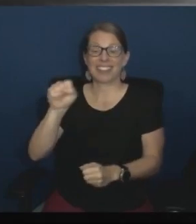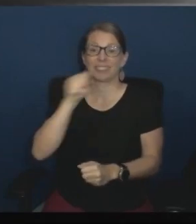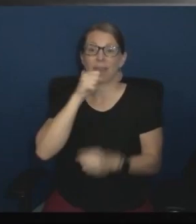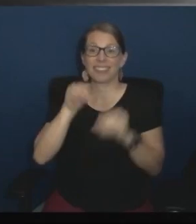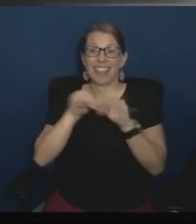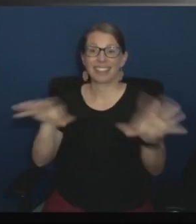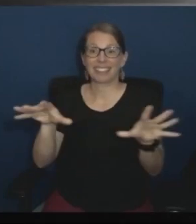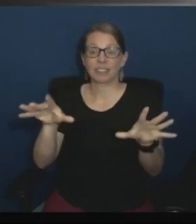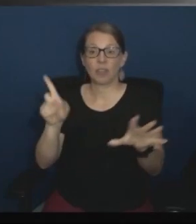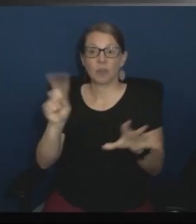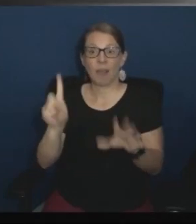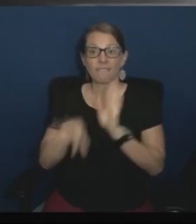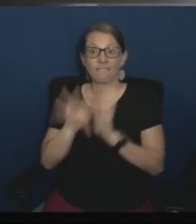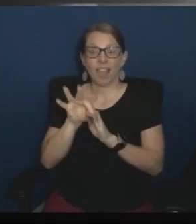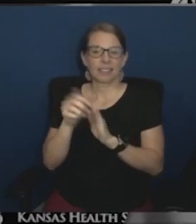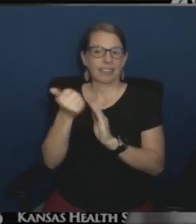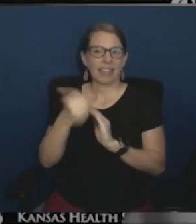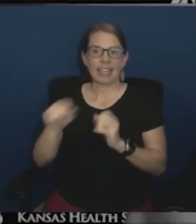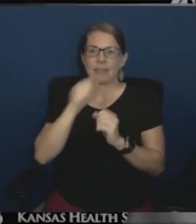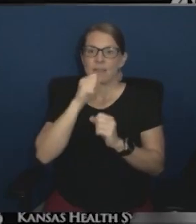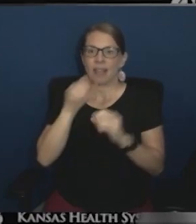available.